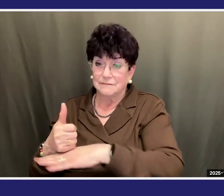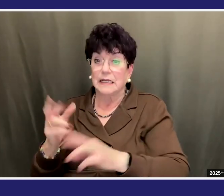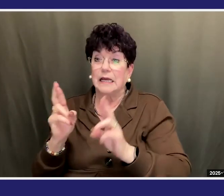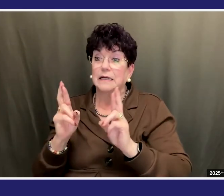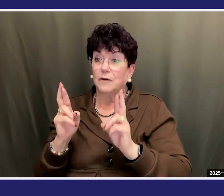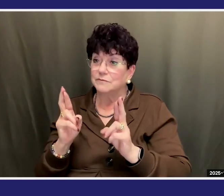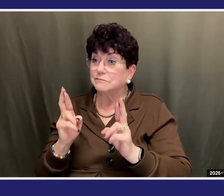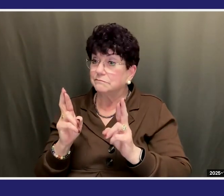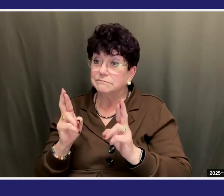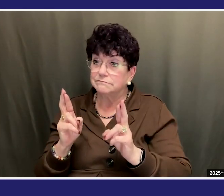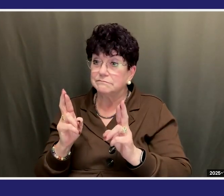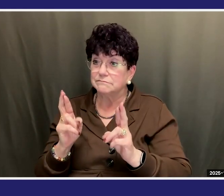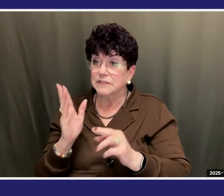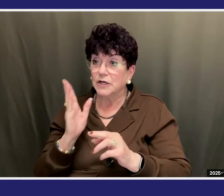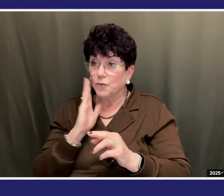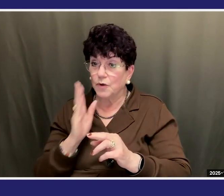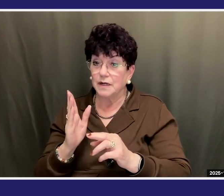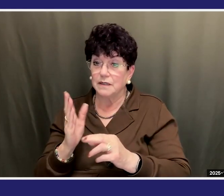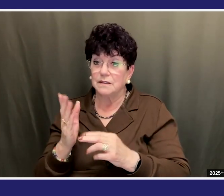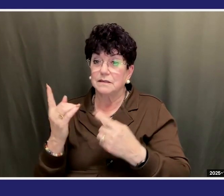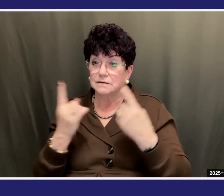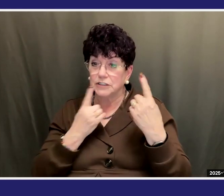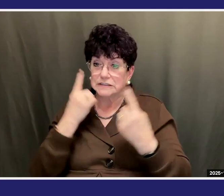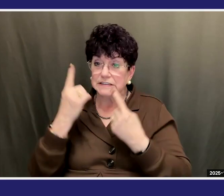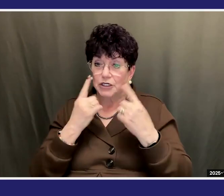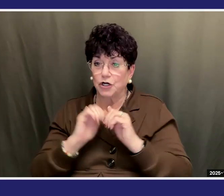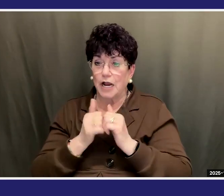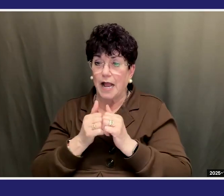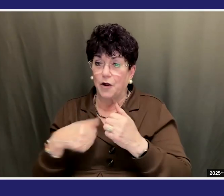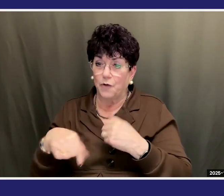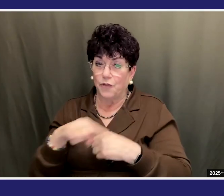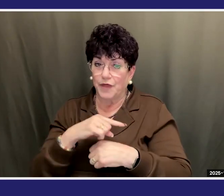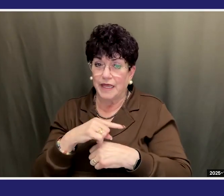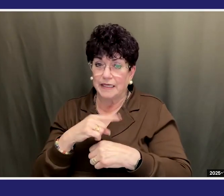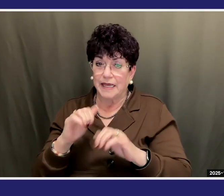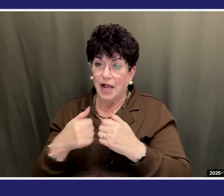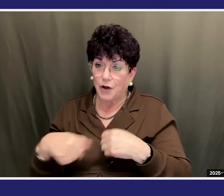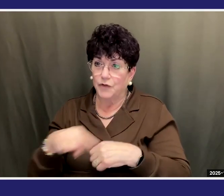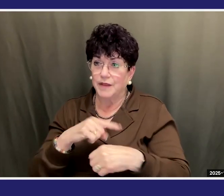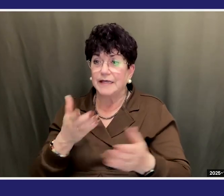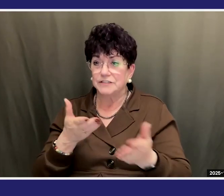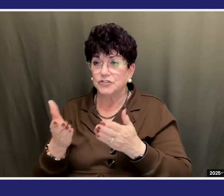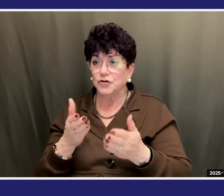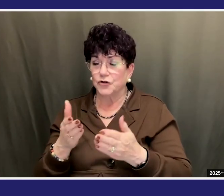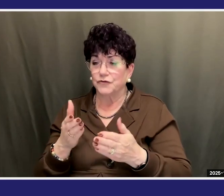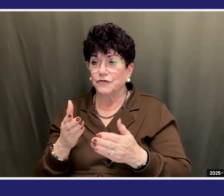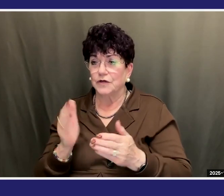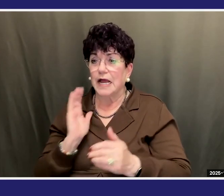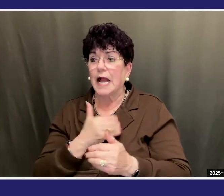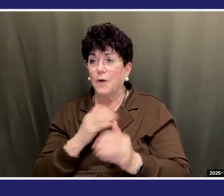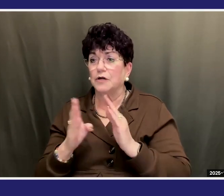that it will be taken into consideration how they are serving